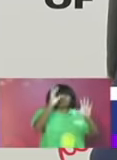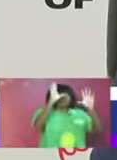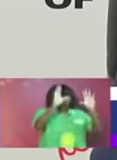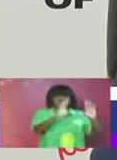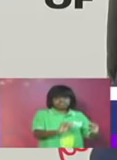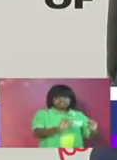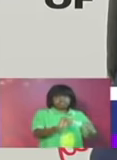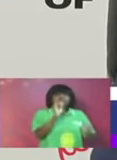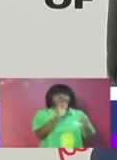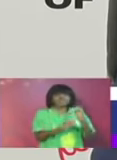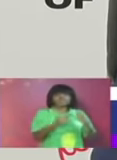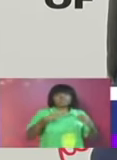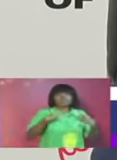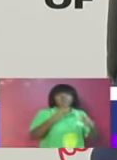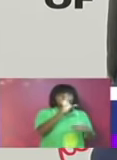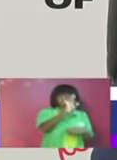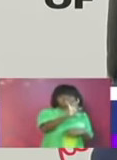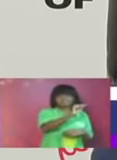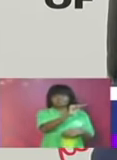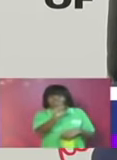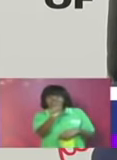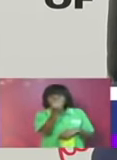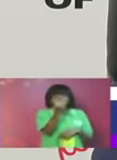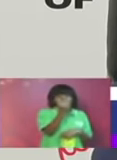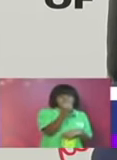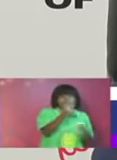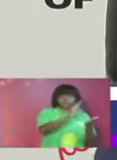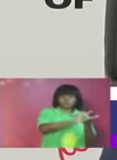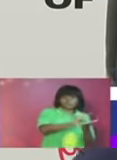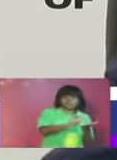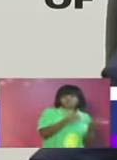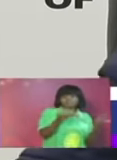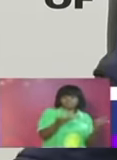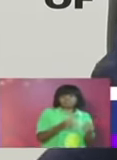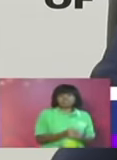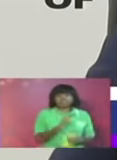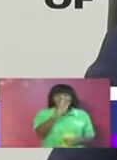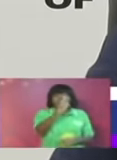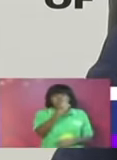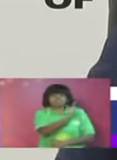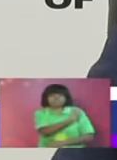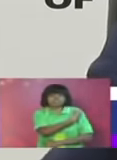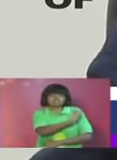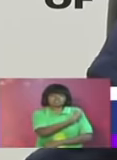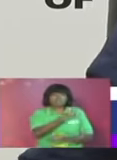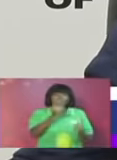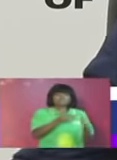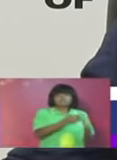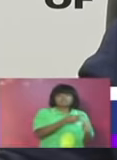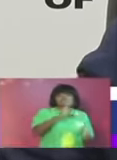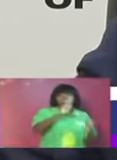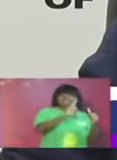window that we have between AstraZeneca first dose and second dose.